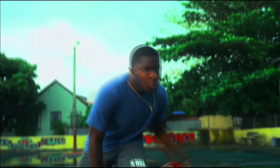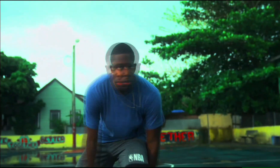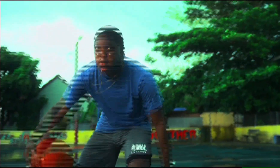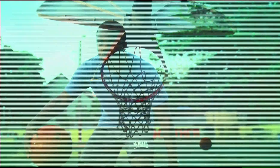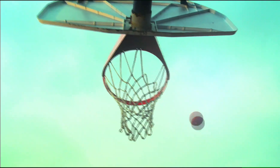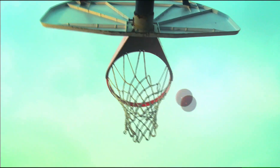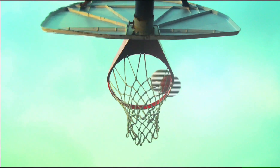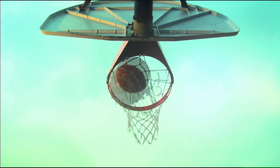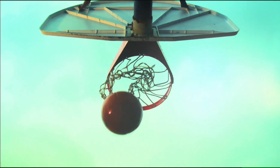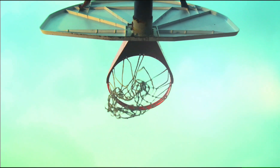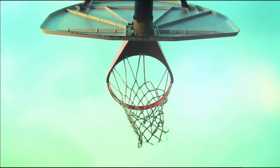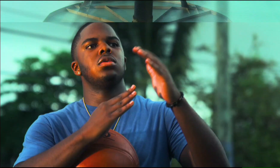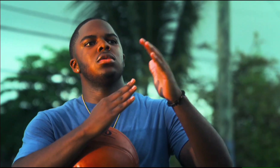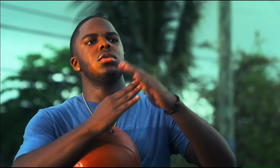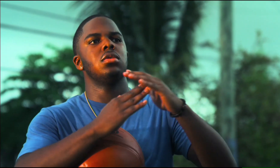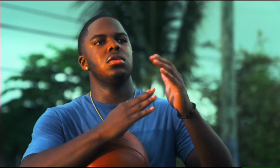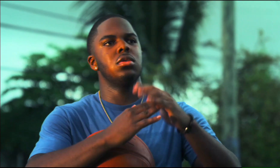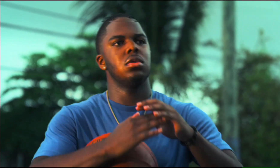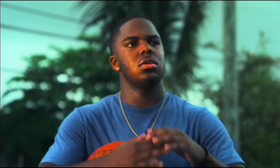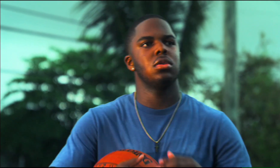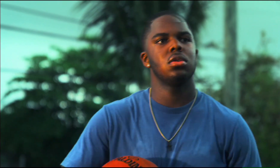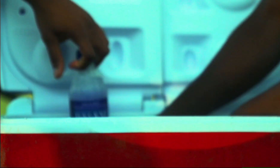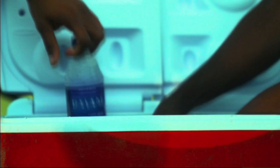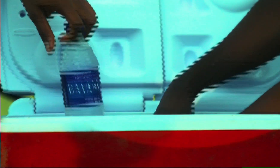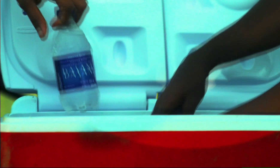together to a common loftier goal.